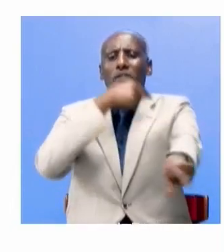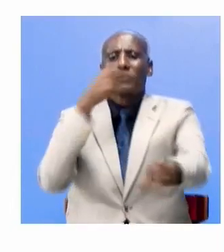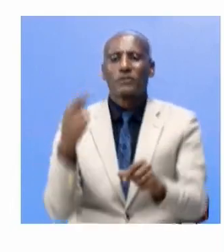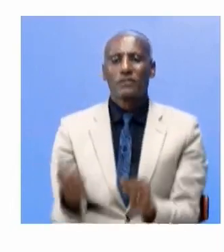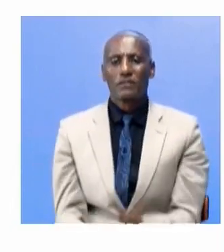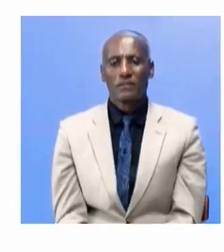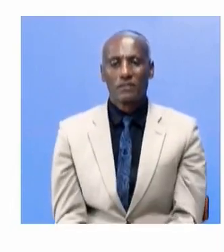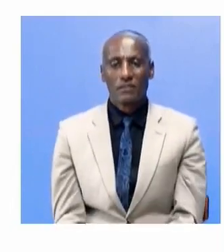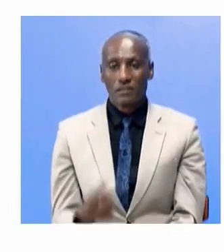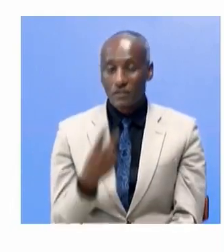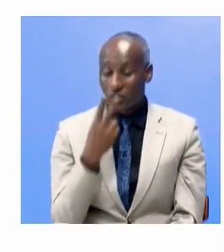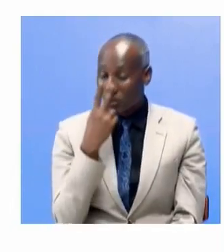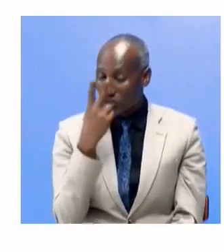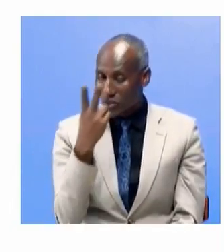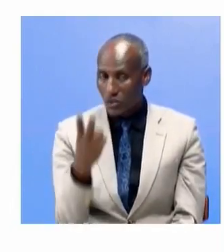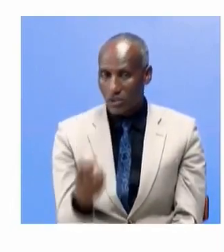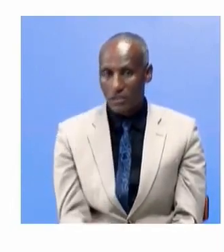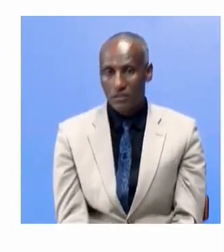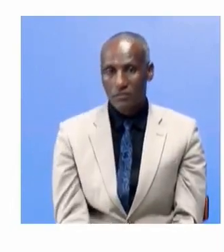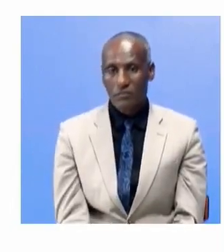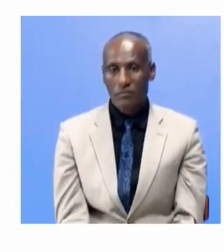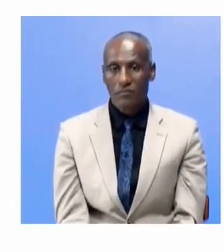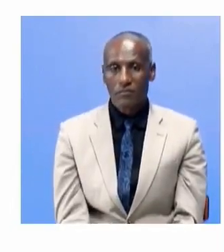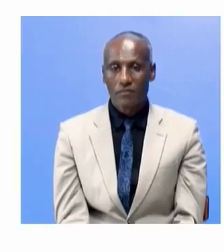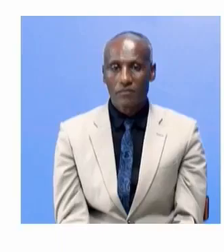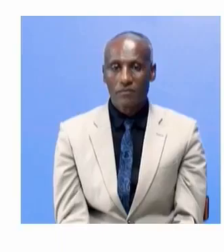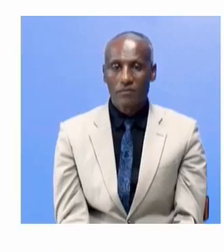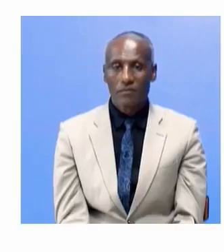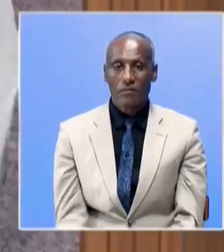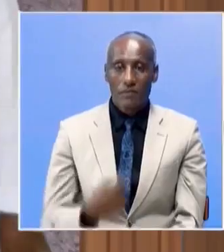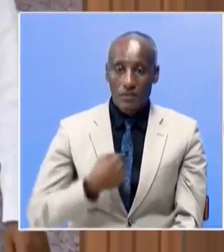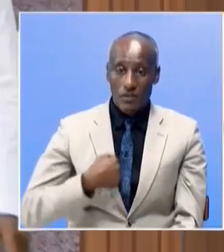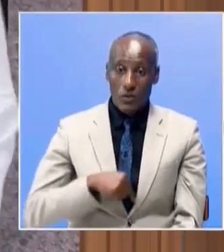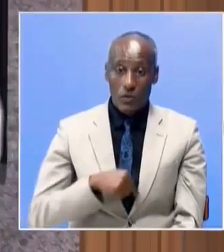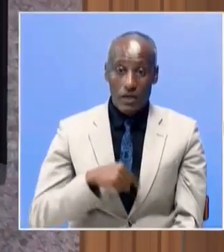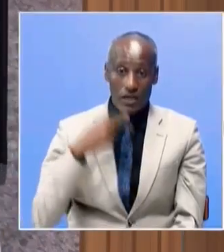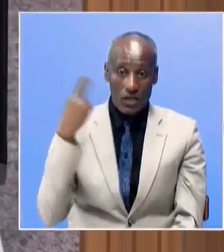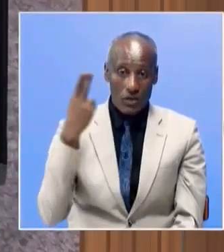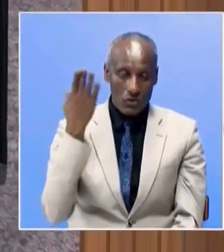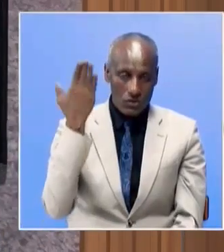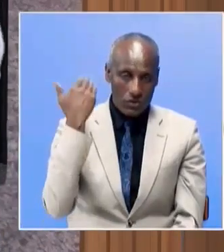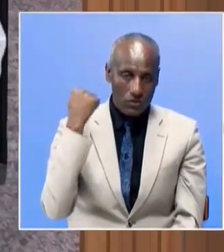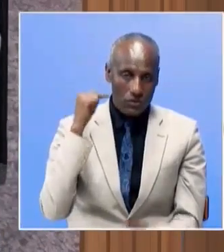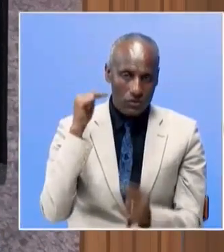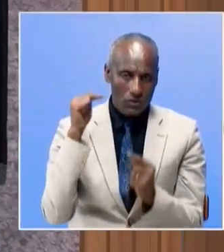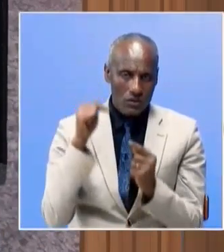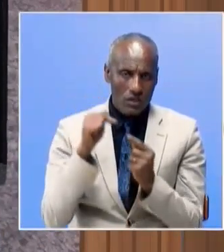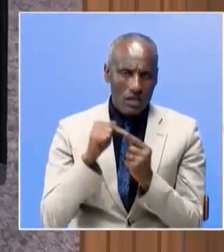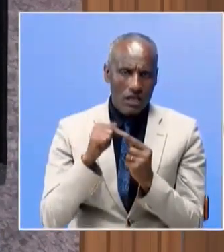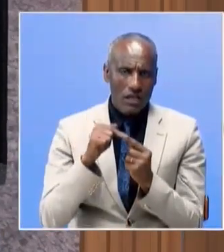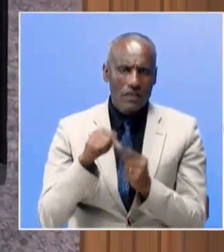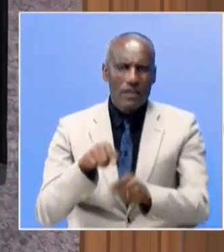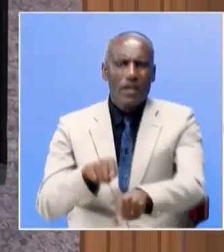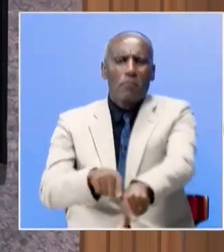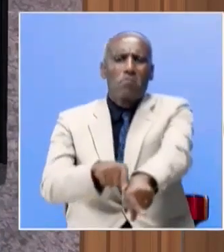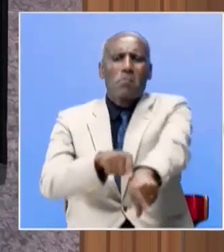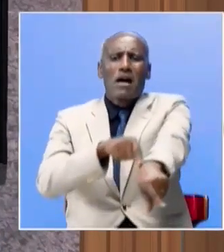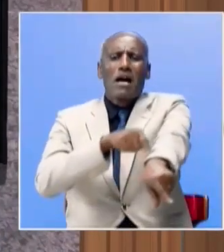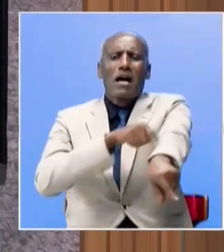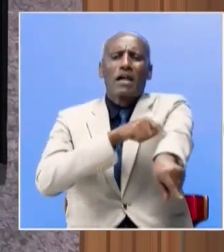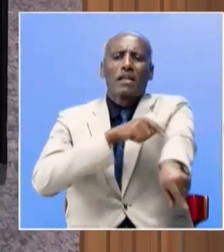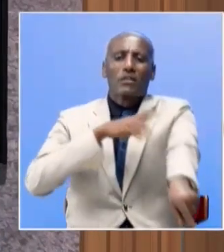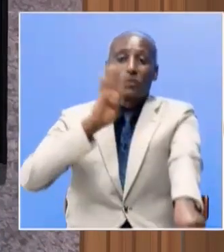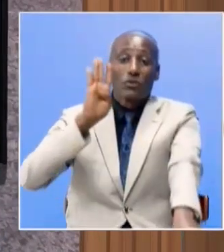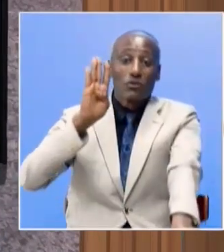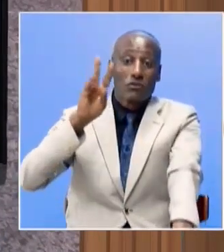Look, we can say, we used to run the marathon. This means